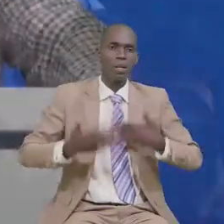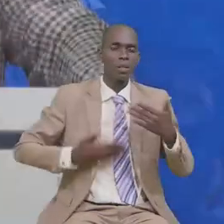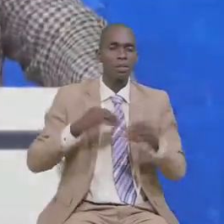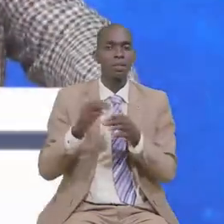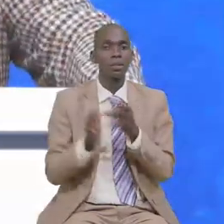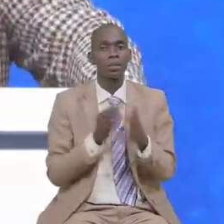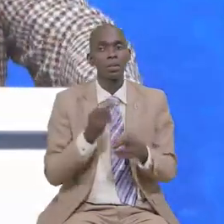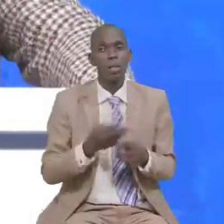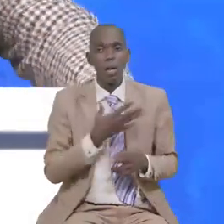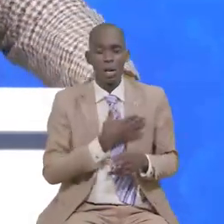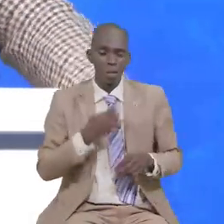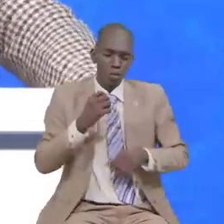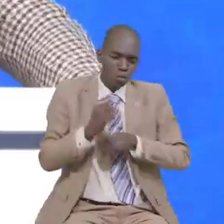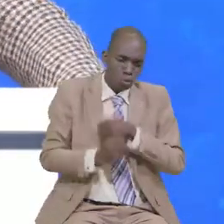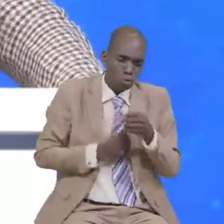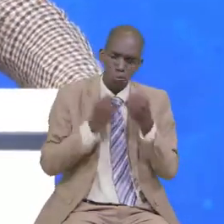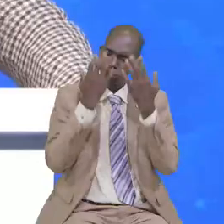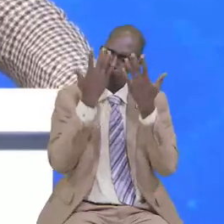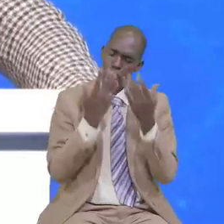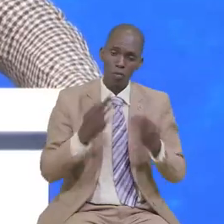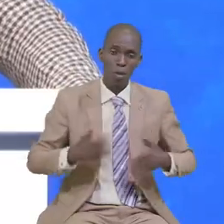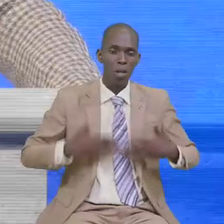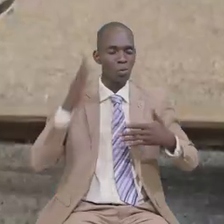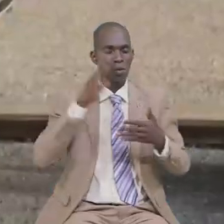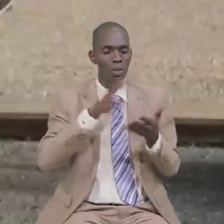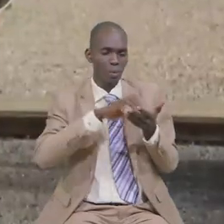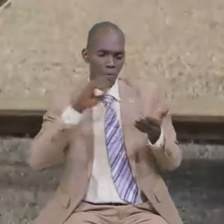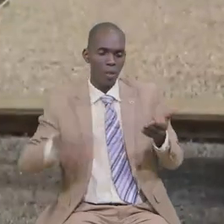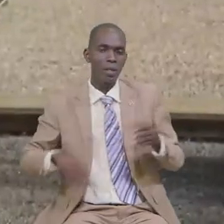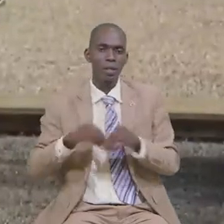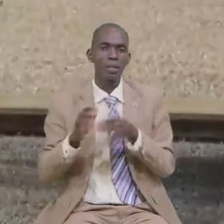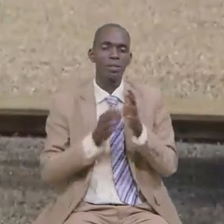suffering, the sorrow of your life will be taken away.